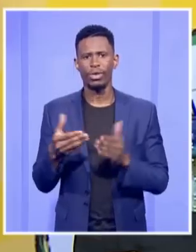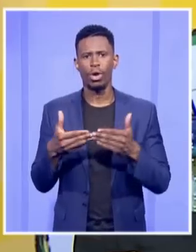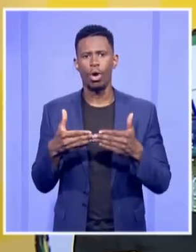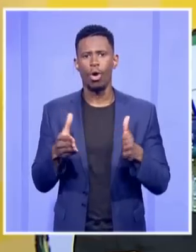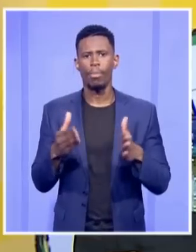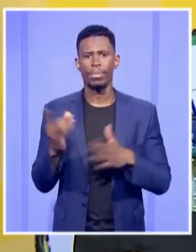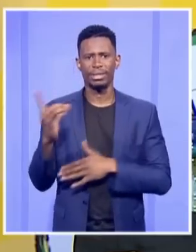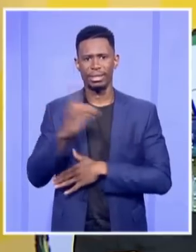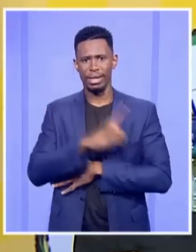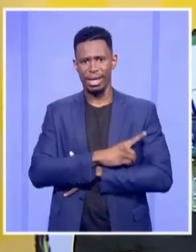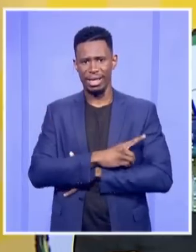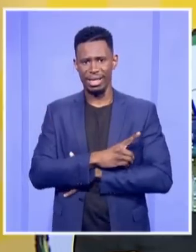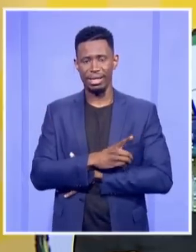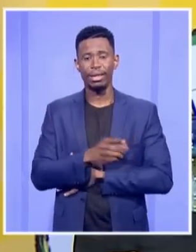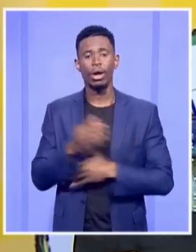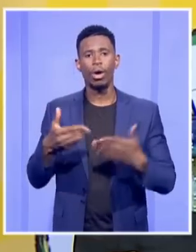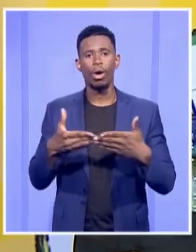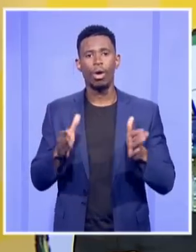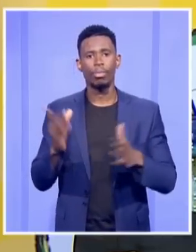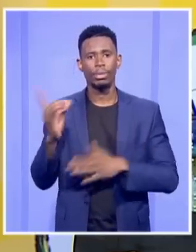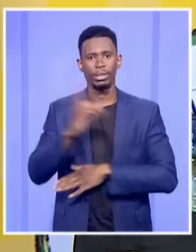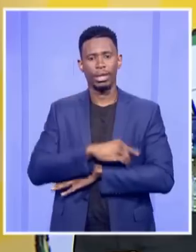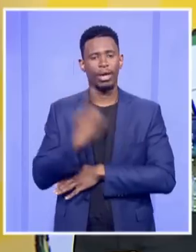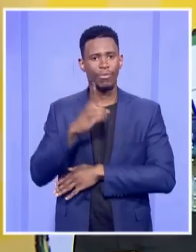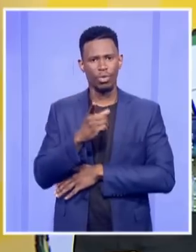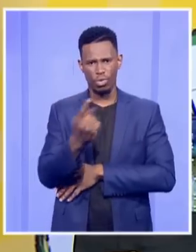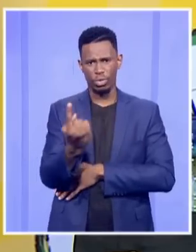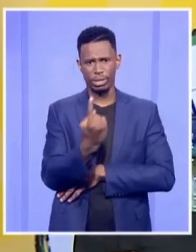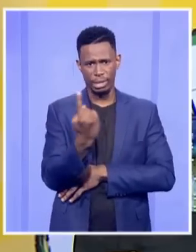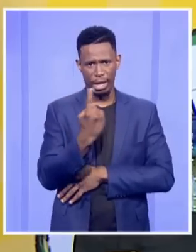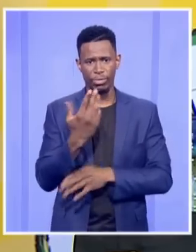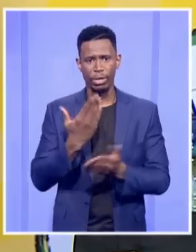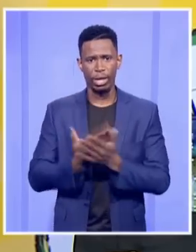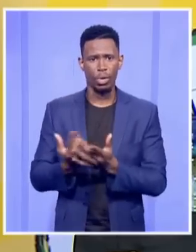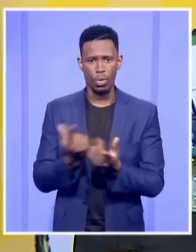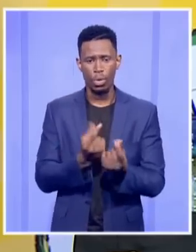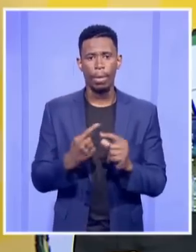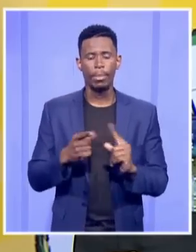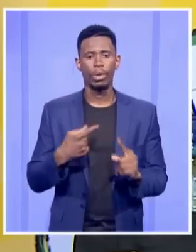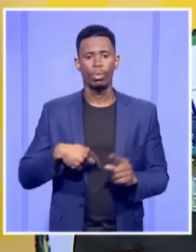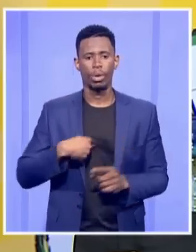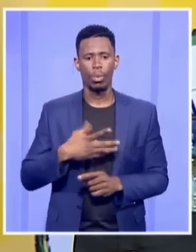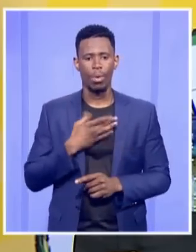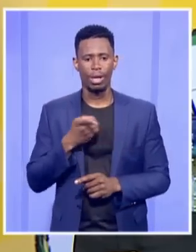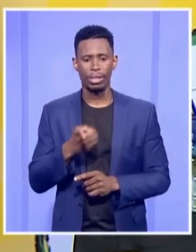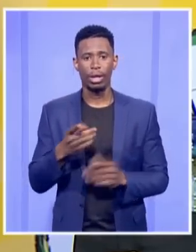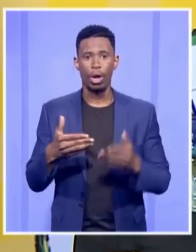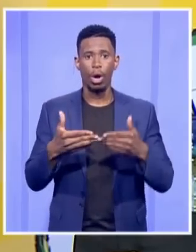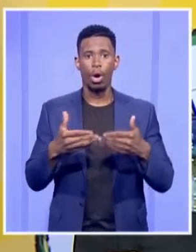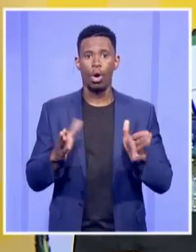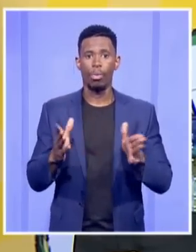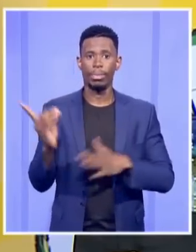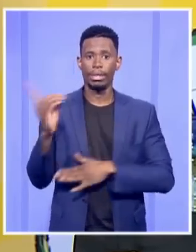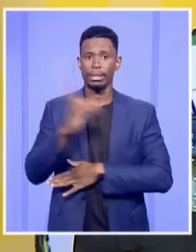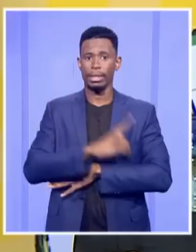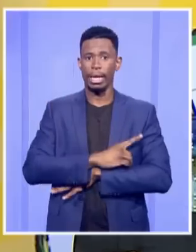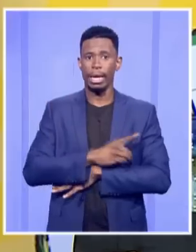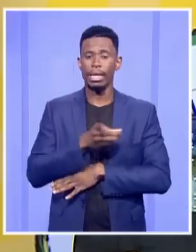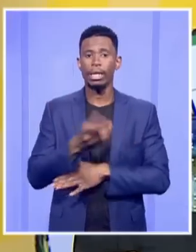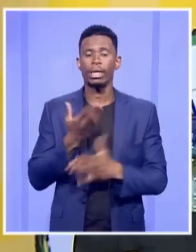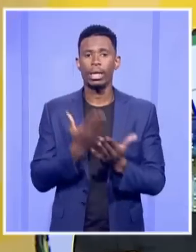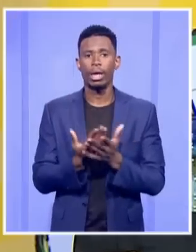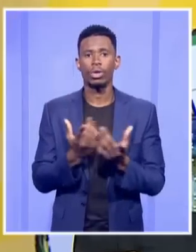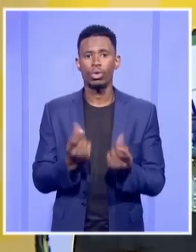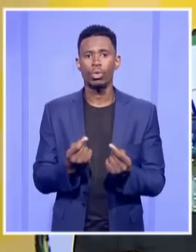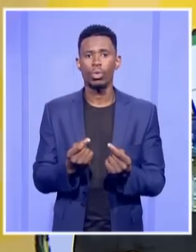that we will do for yourselves. But we want that open day to run up until